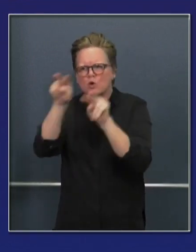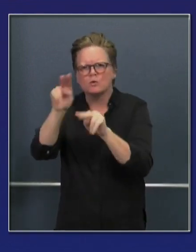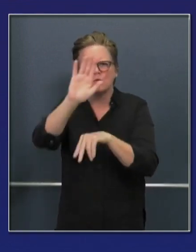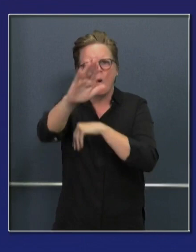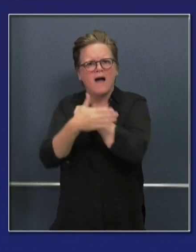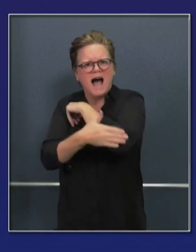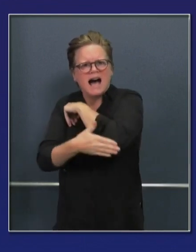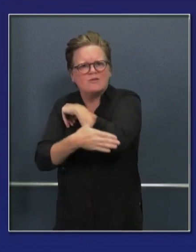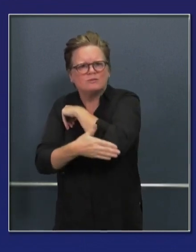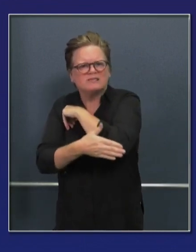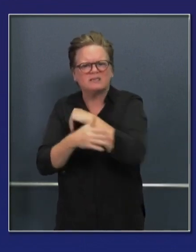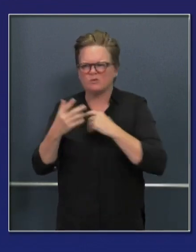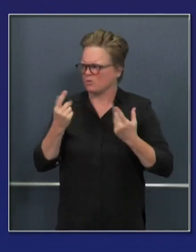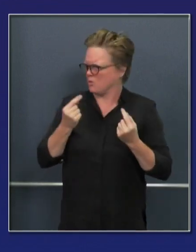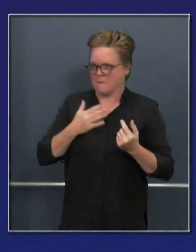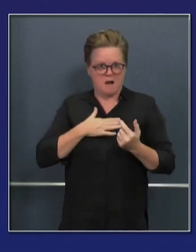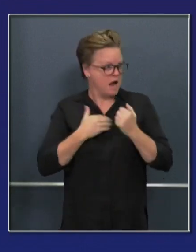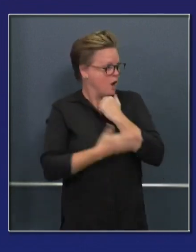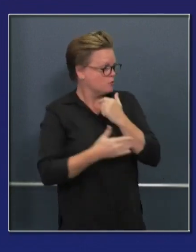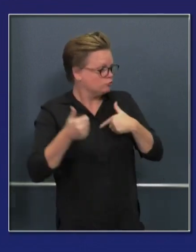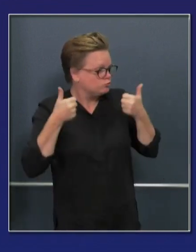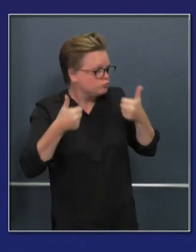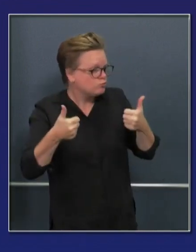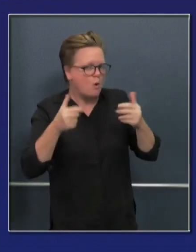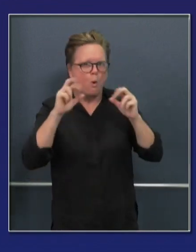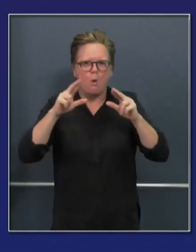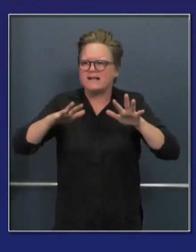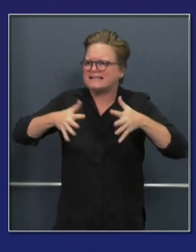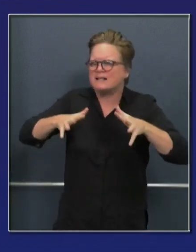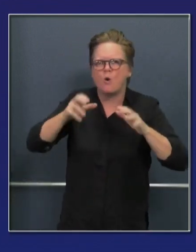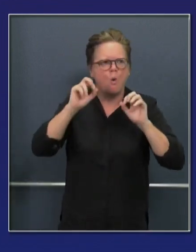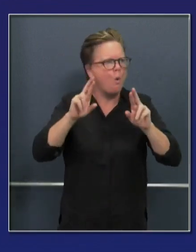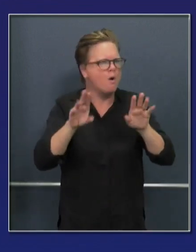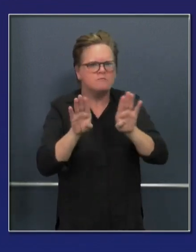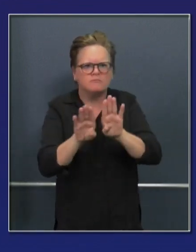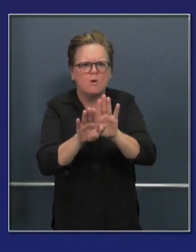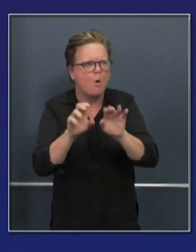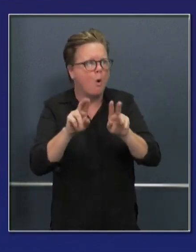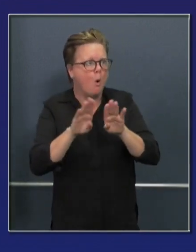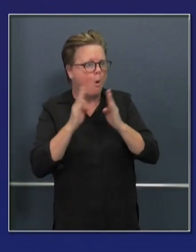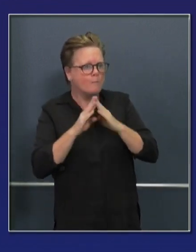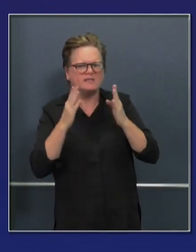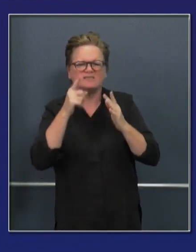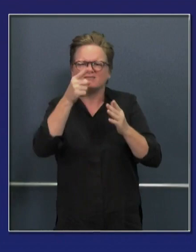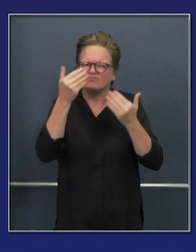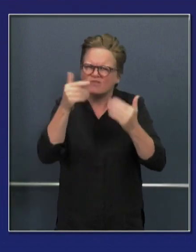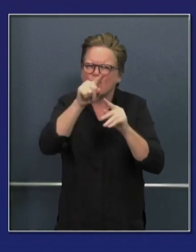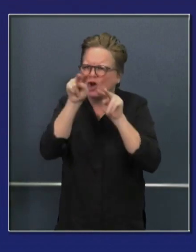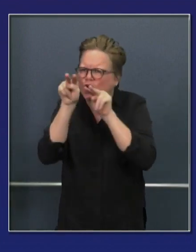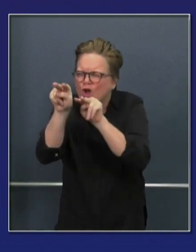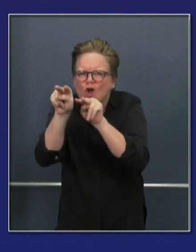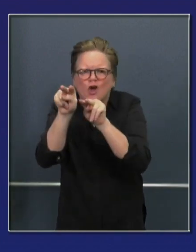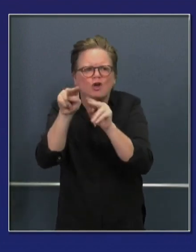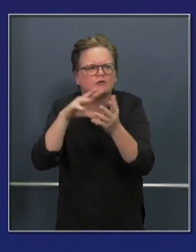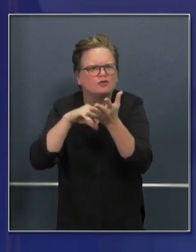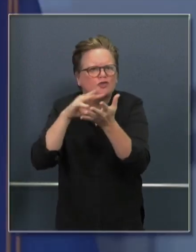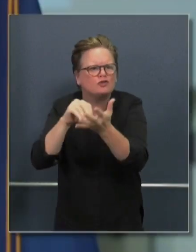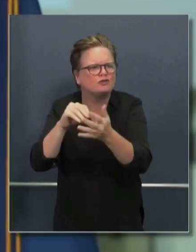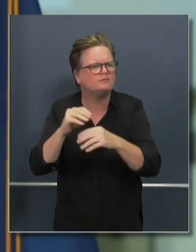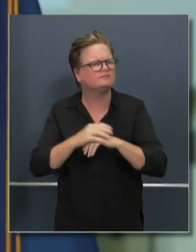of the commitments they made, the health director and others made in terms of their attestations of their containment plans and their prevention